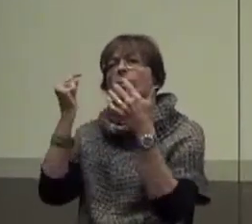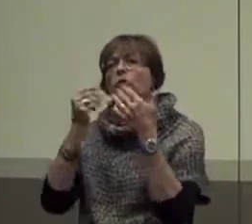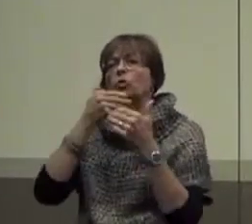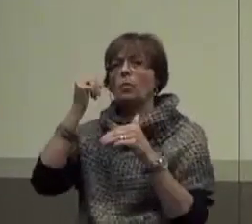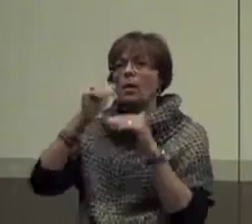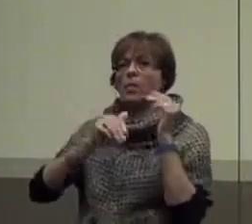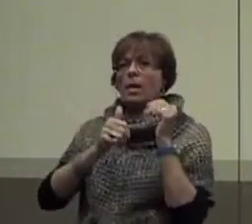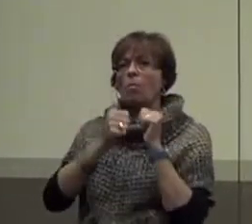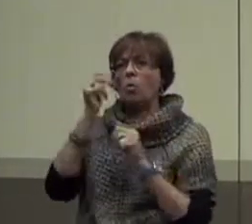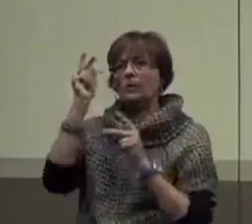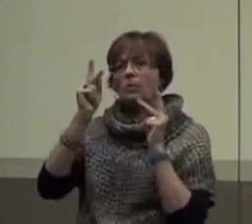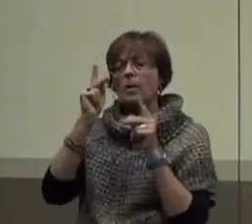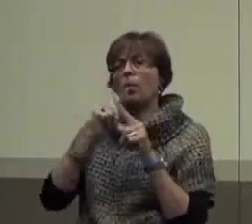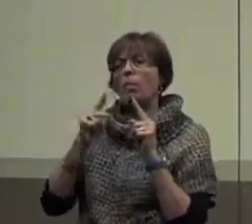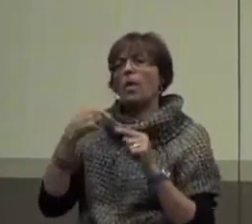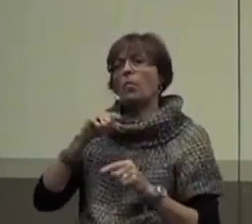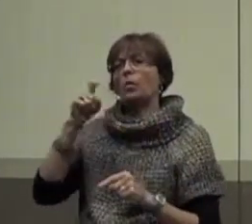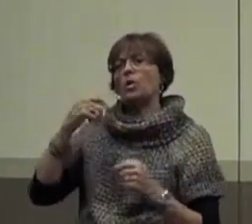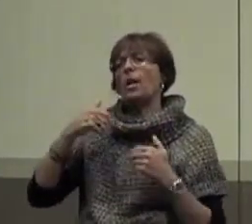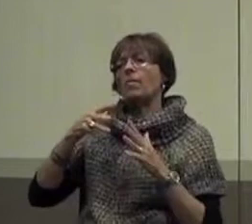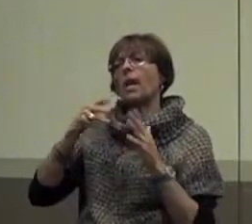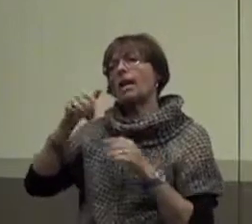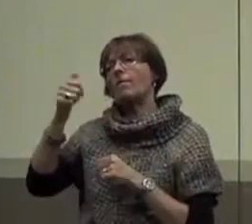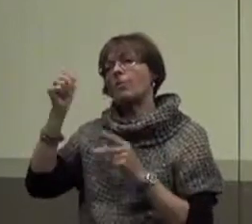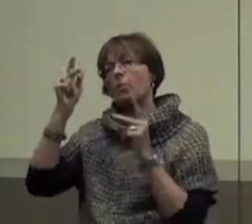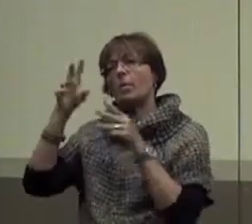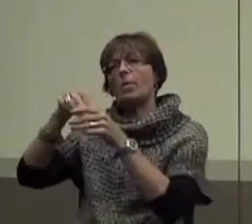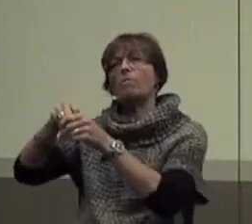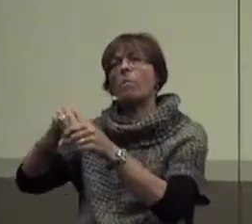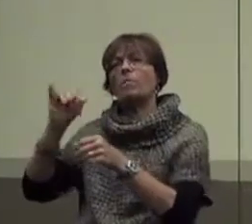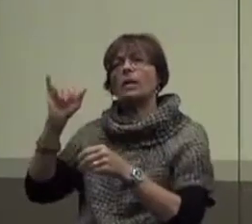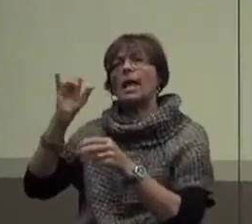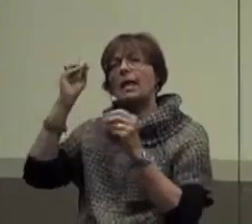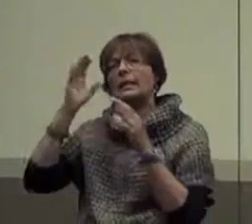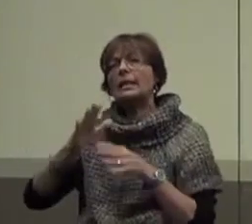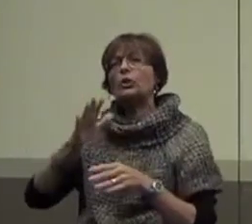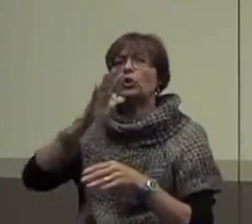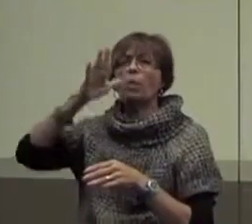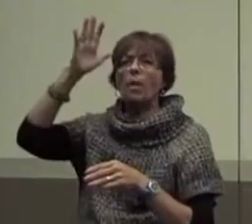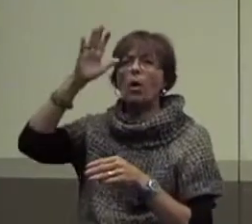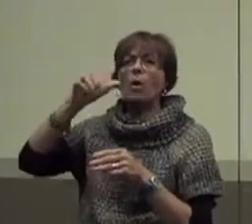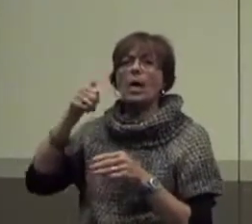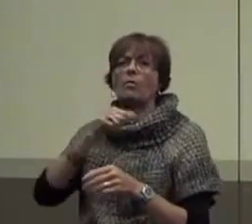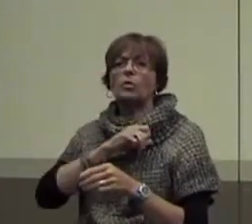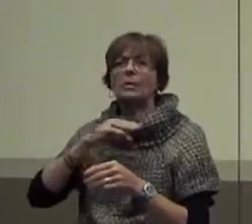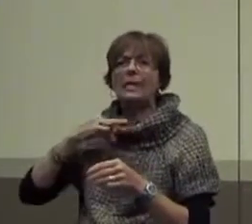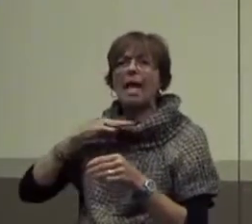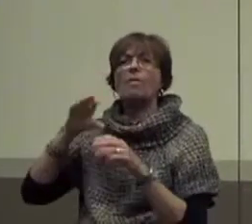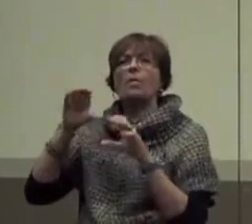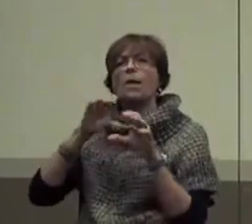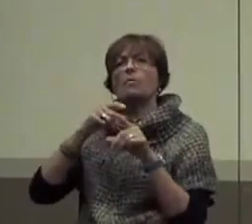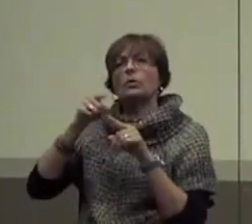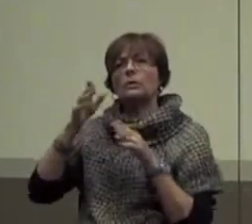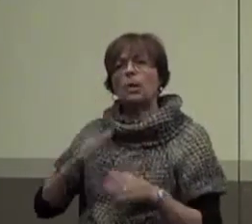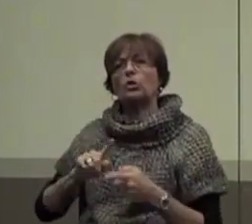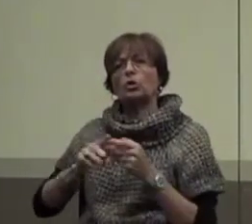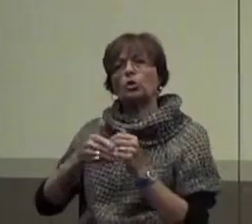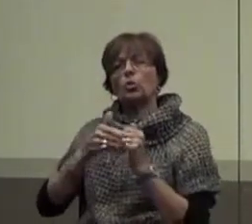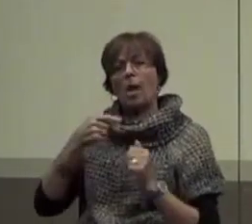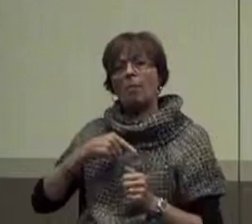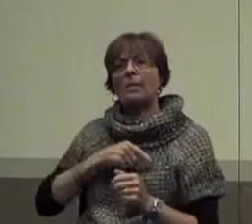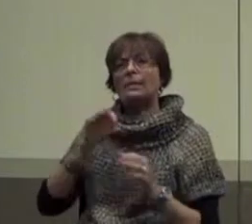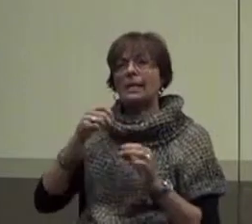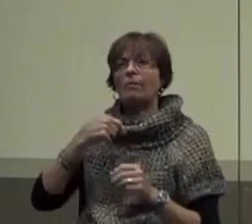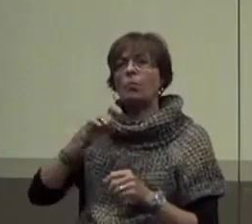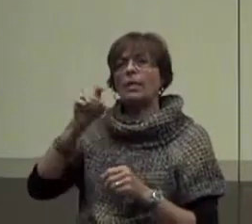than most people. But we should have a lot of other people involved, like teacher, parent, other staff, behavior specialists to help us out if we